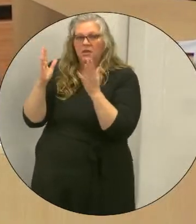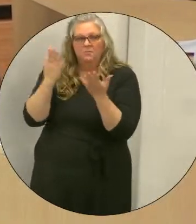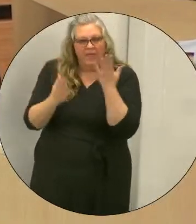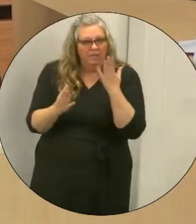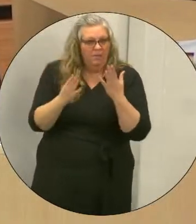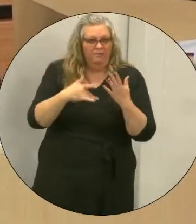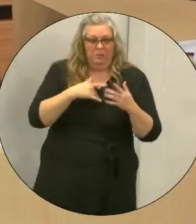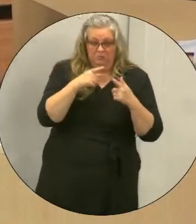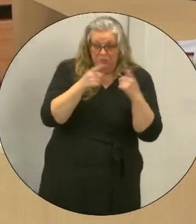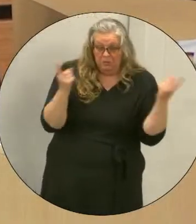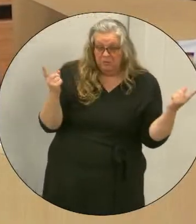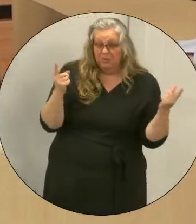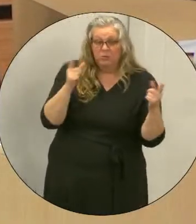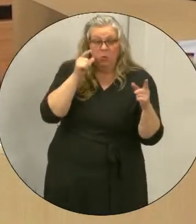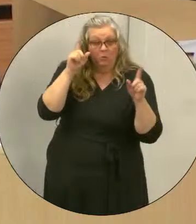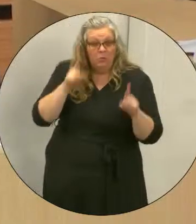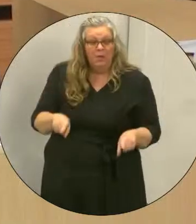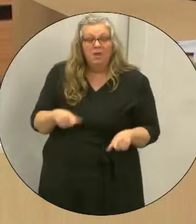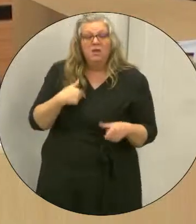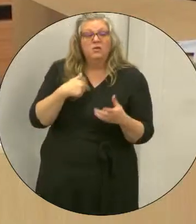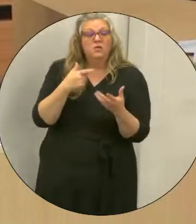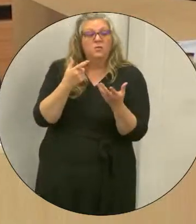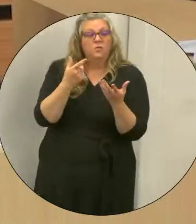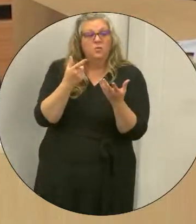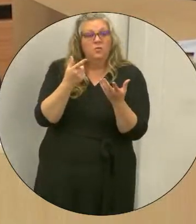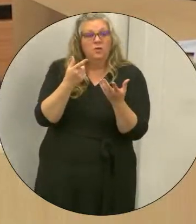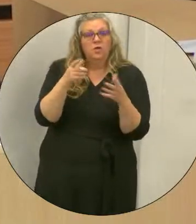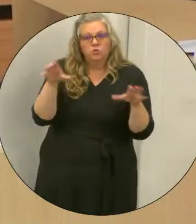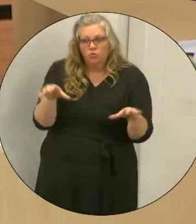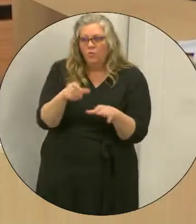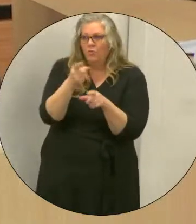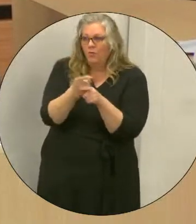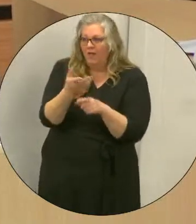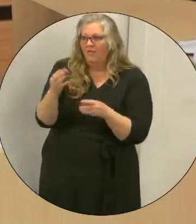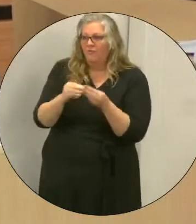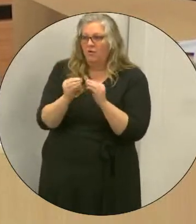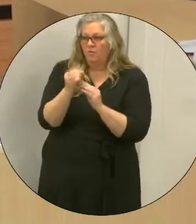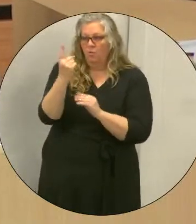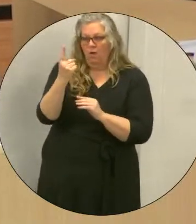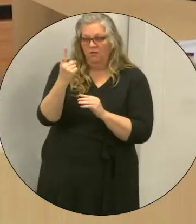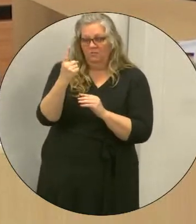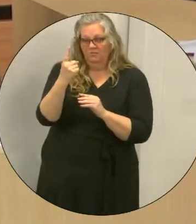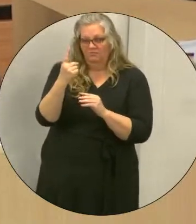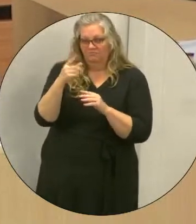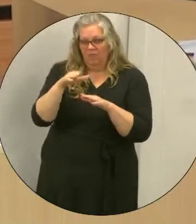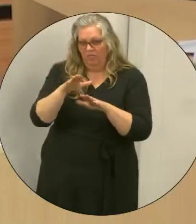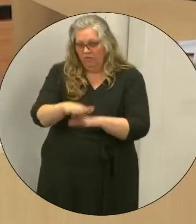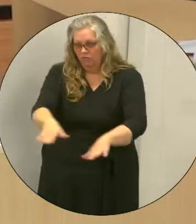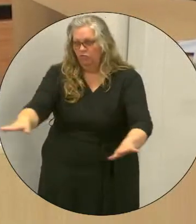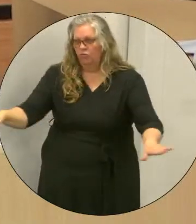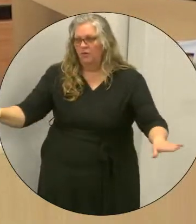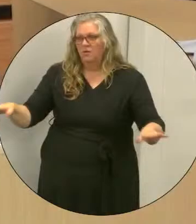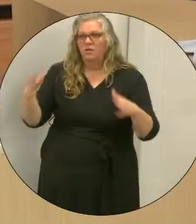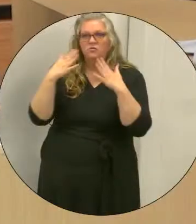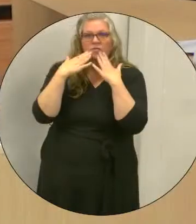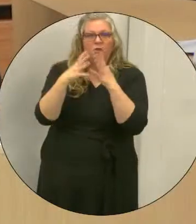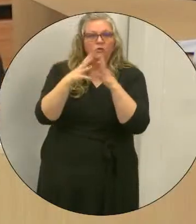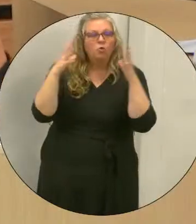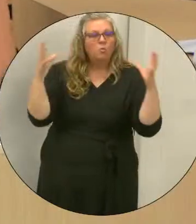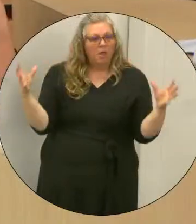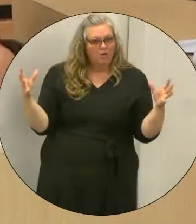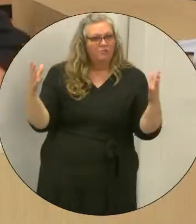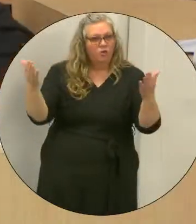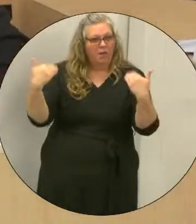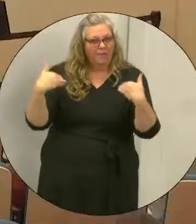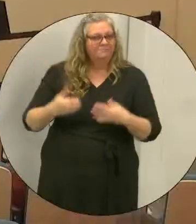them, and then you do the right thing for, number one, our children. So thank you so much for being here